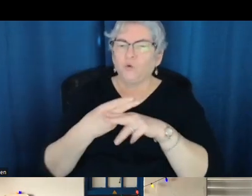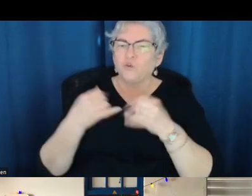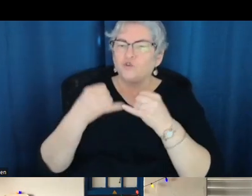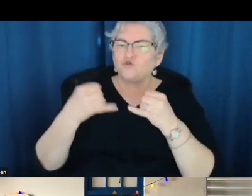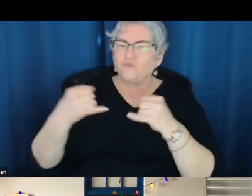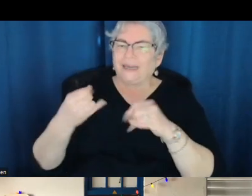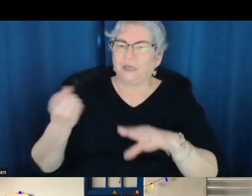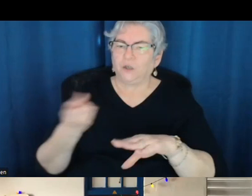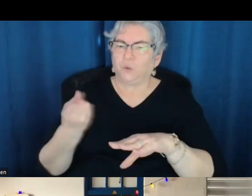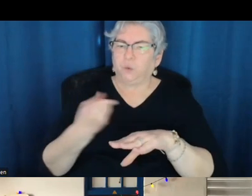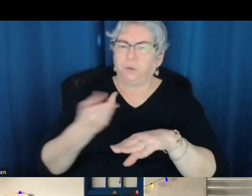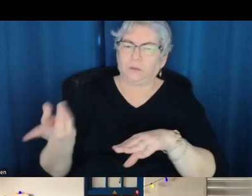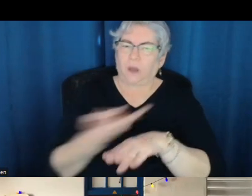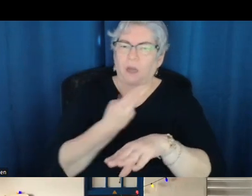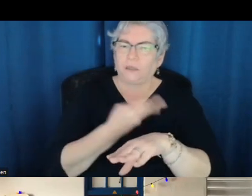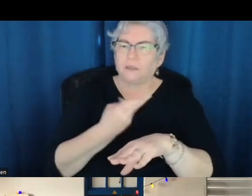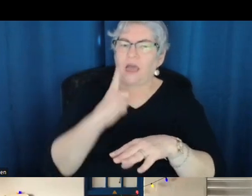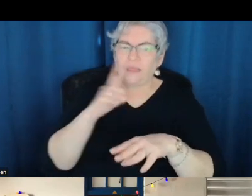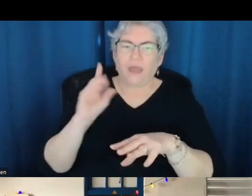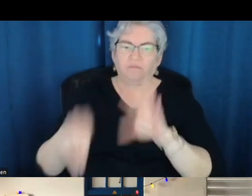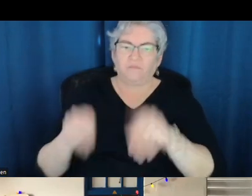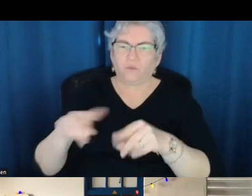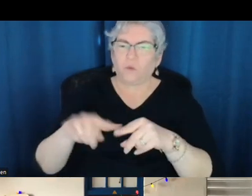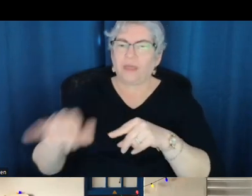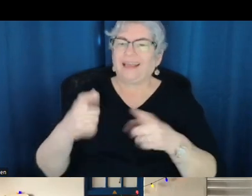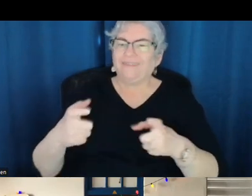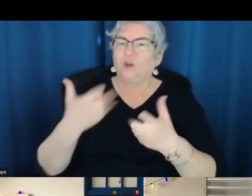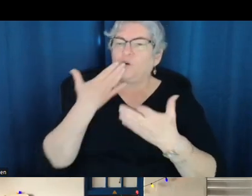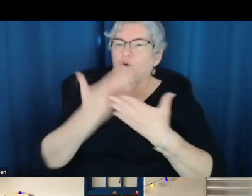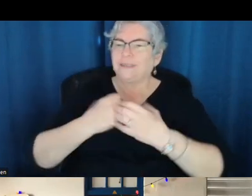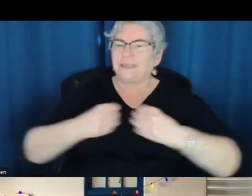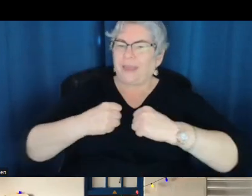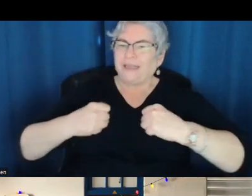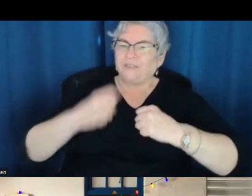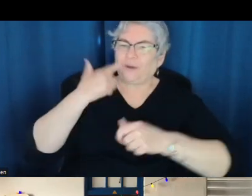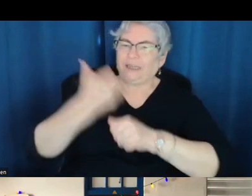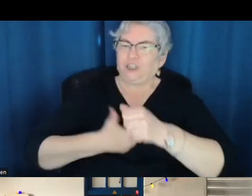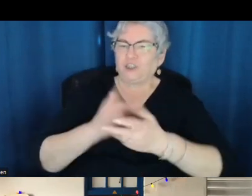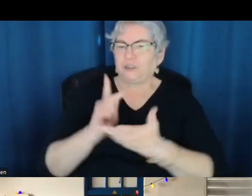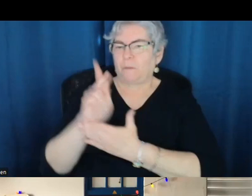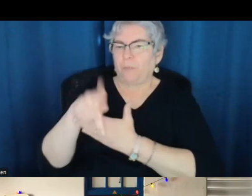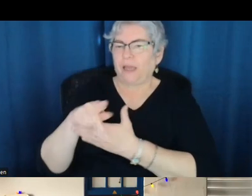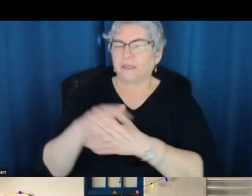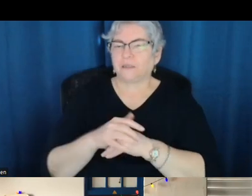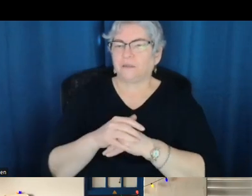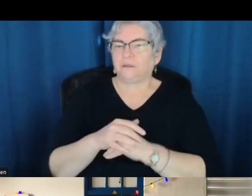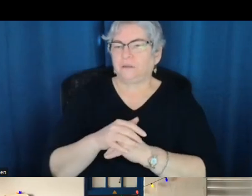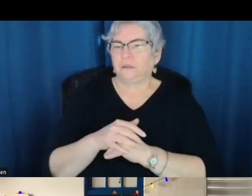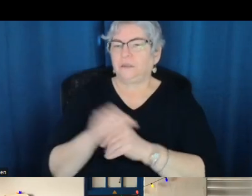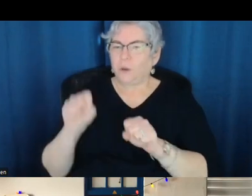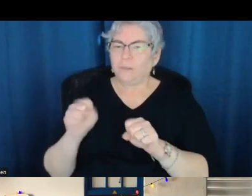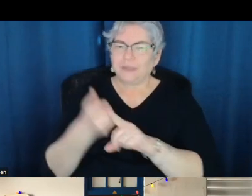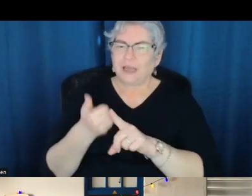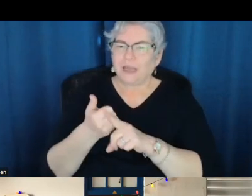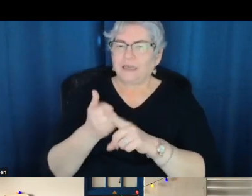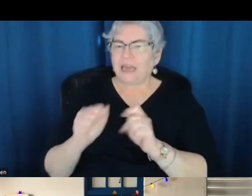then plugging into that, giving a good space around each plant so that they can